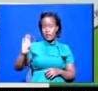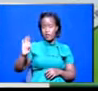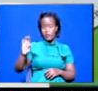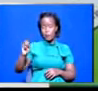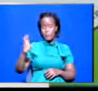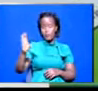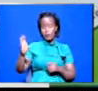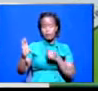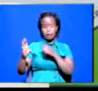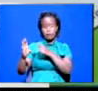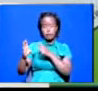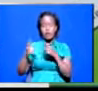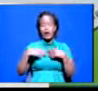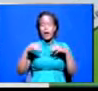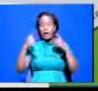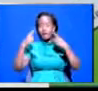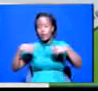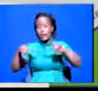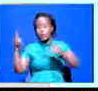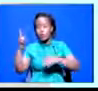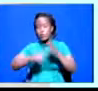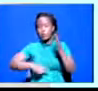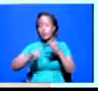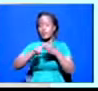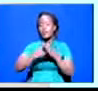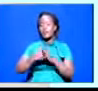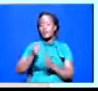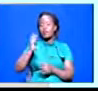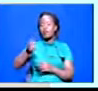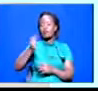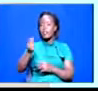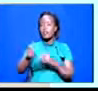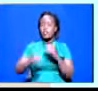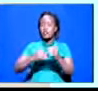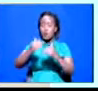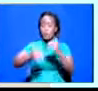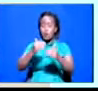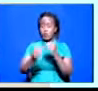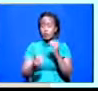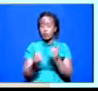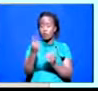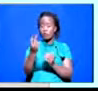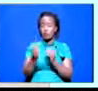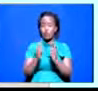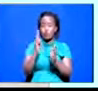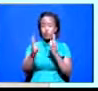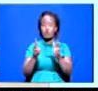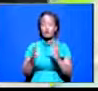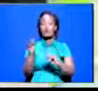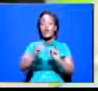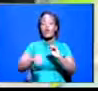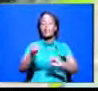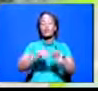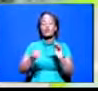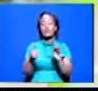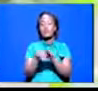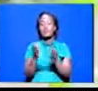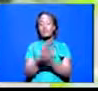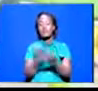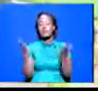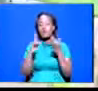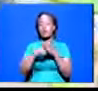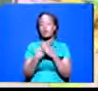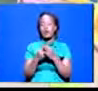Commission has announced the kickoff of the tendering process for the 2022 election materials and equipment to qualified firms beginning